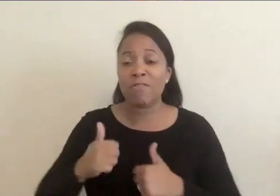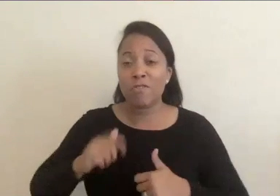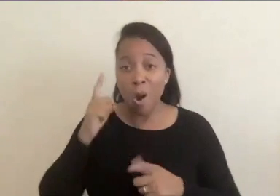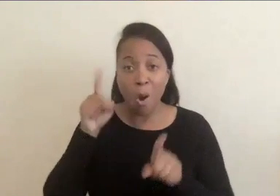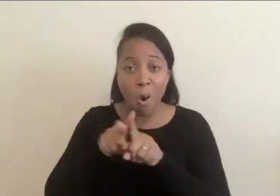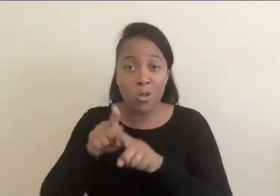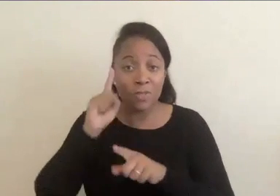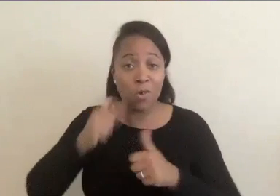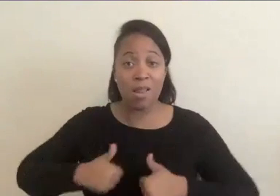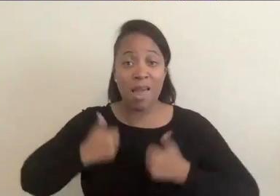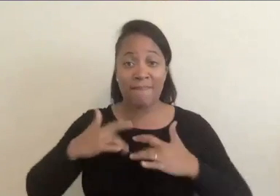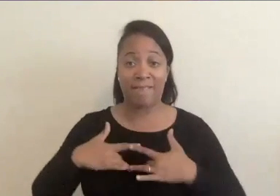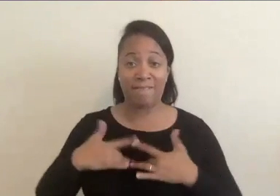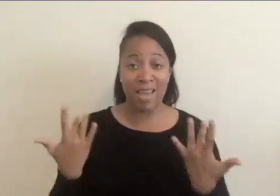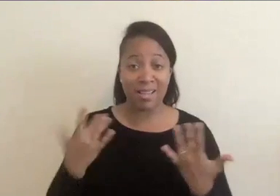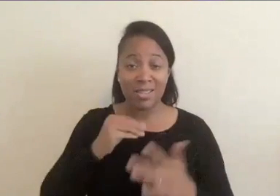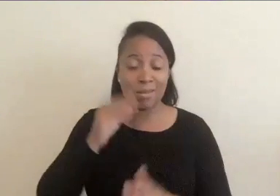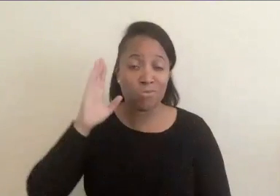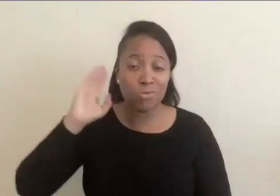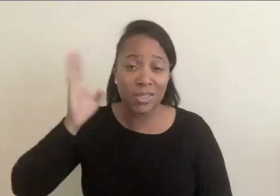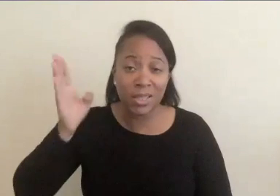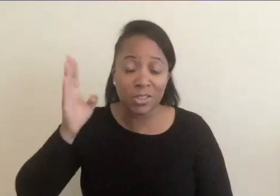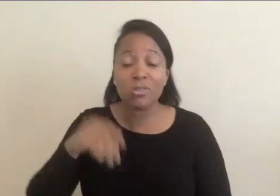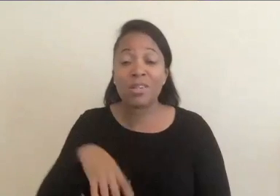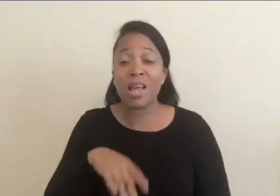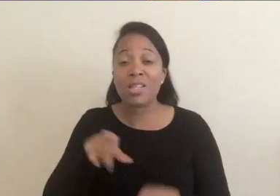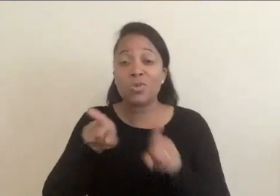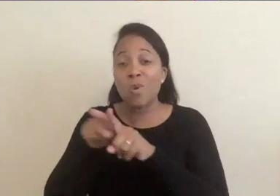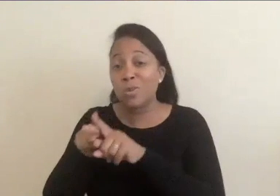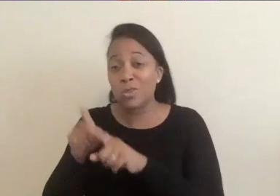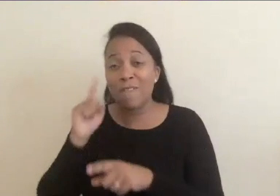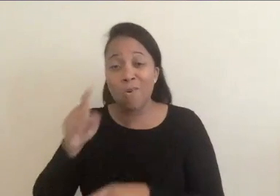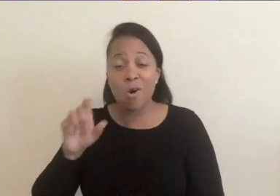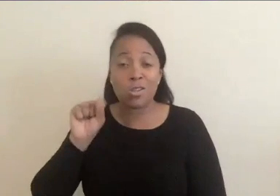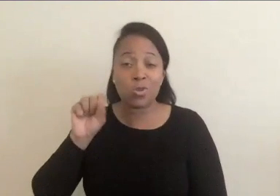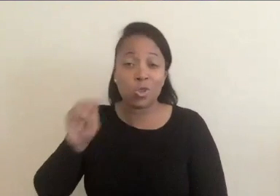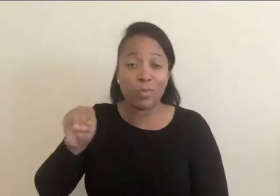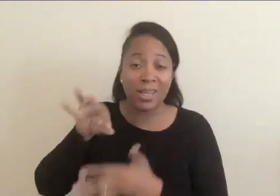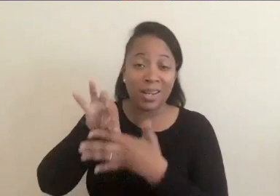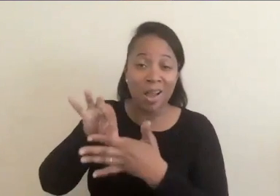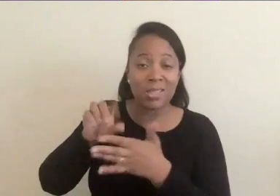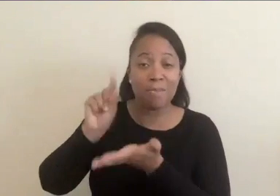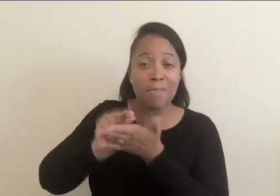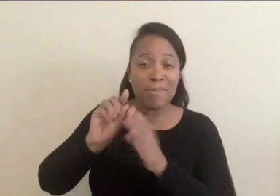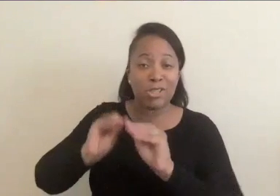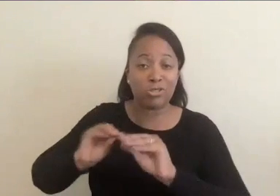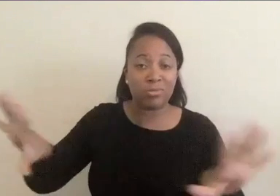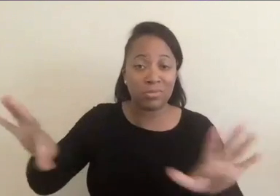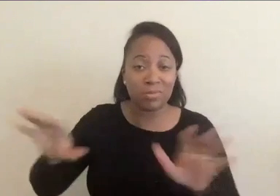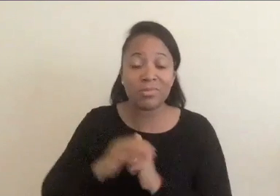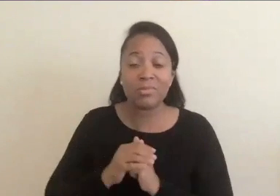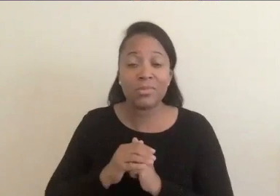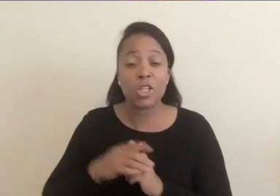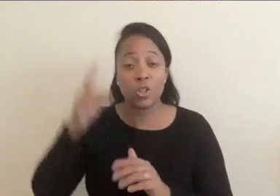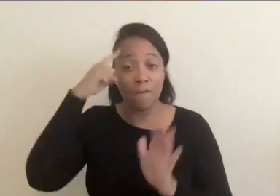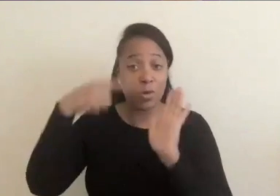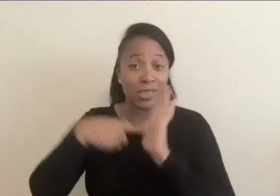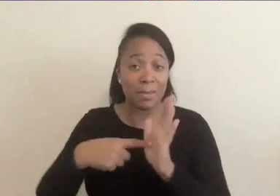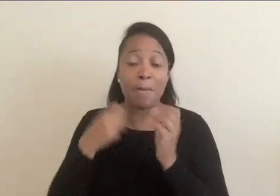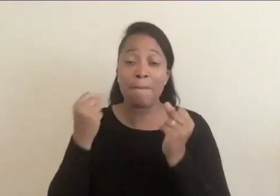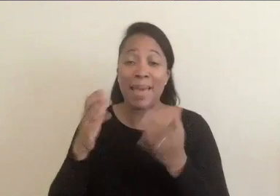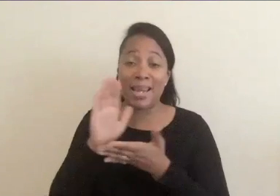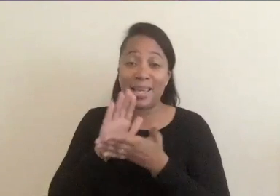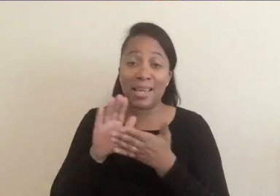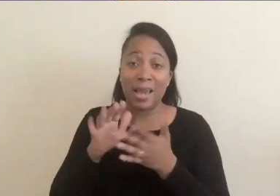live events and presentations, as well as social media content that they publish. So like many American